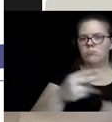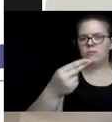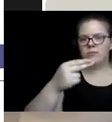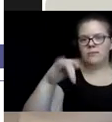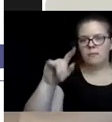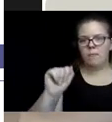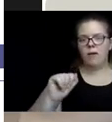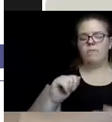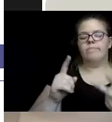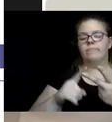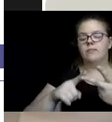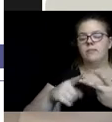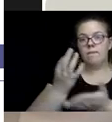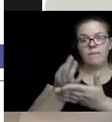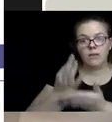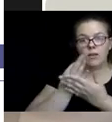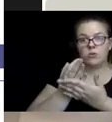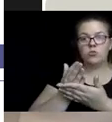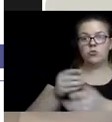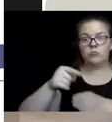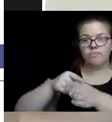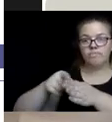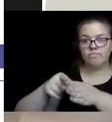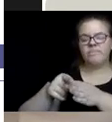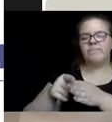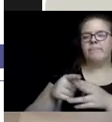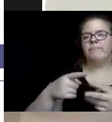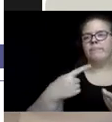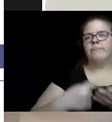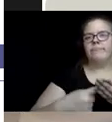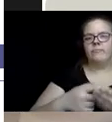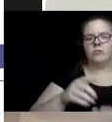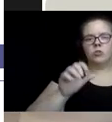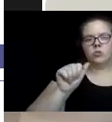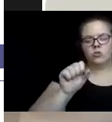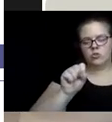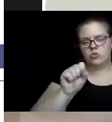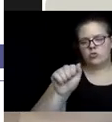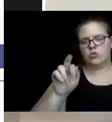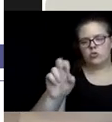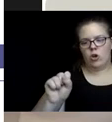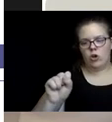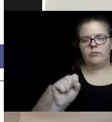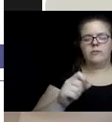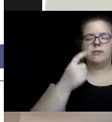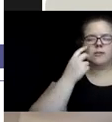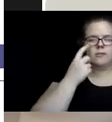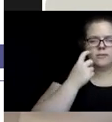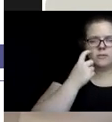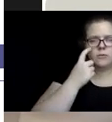financial community who might be talking about things like SARS, which would be a suspicious activity